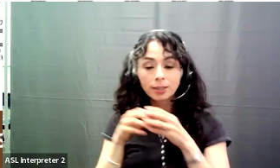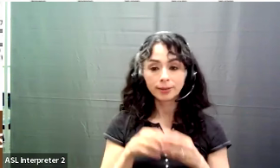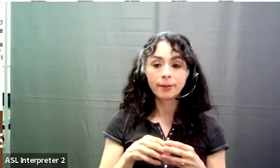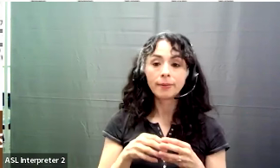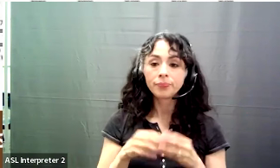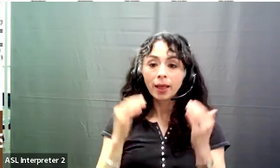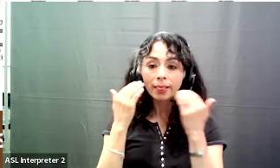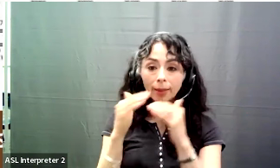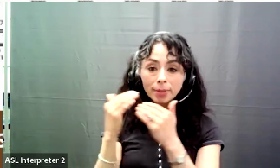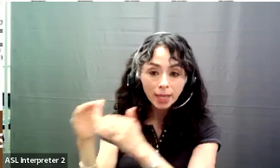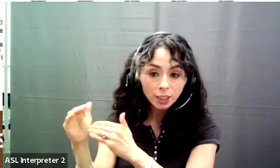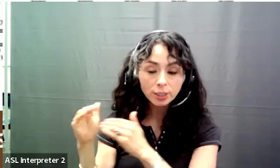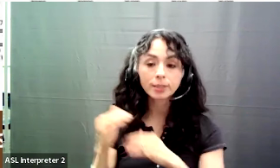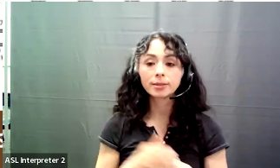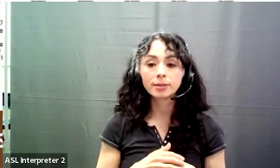limitations,